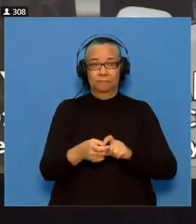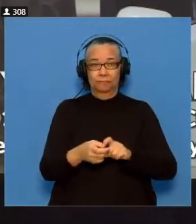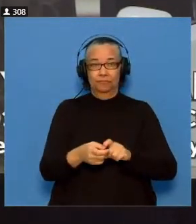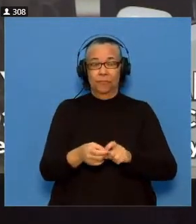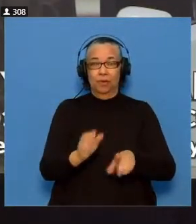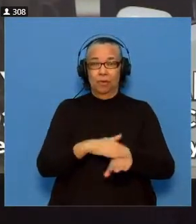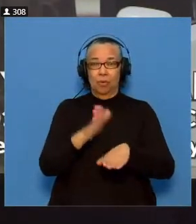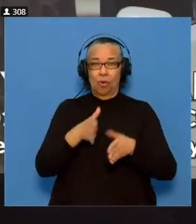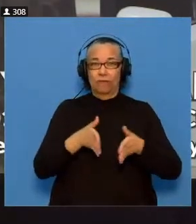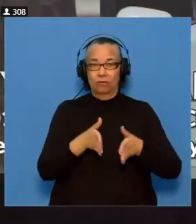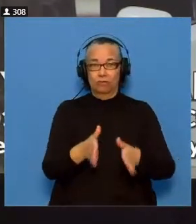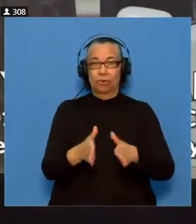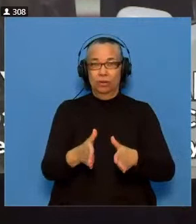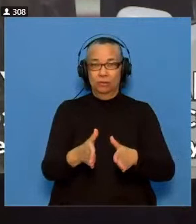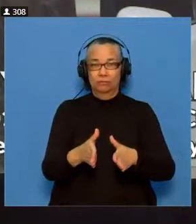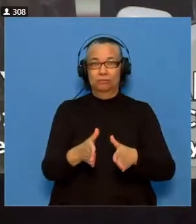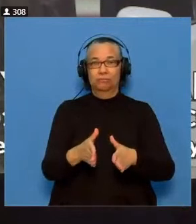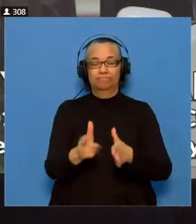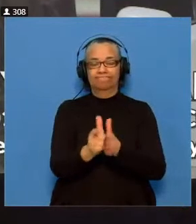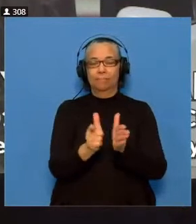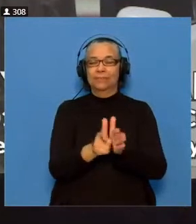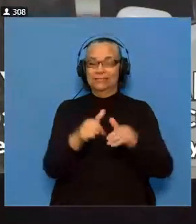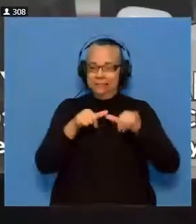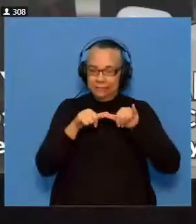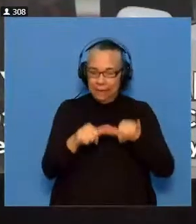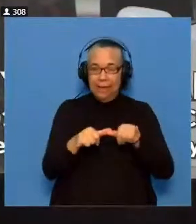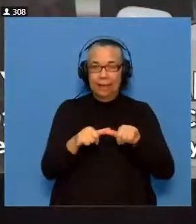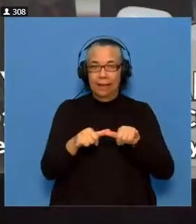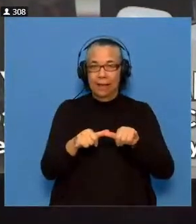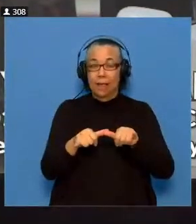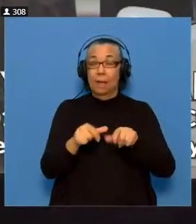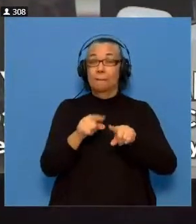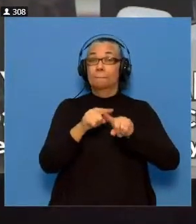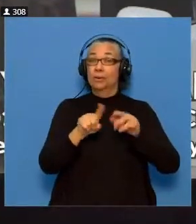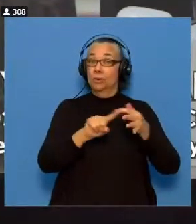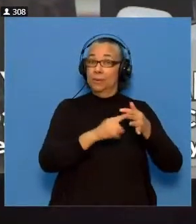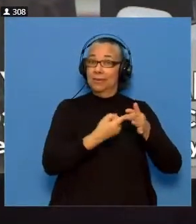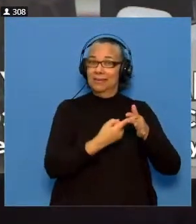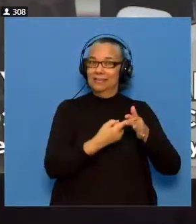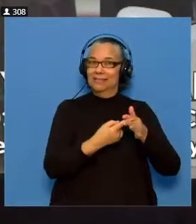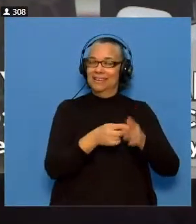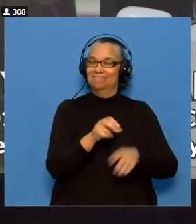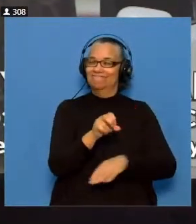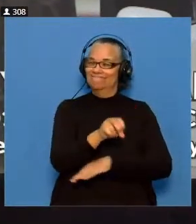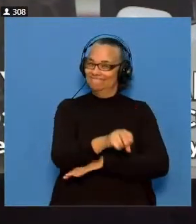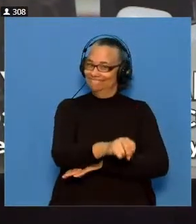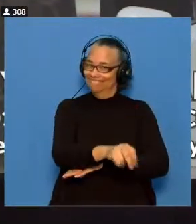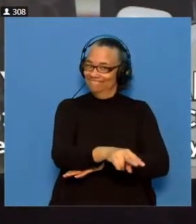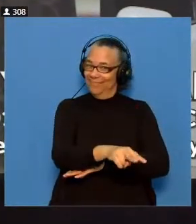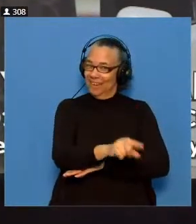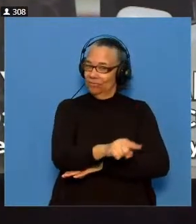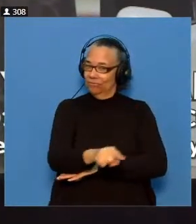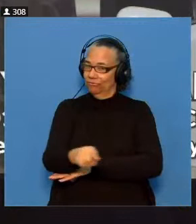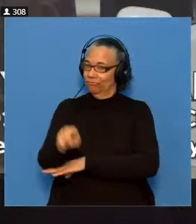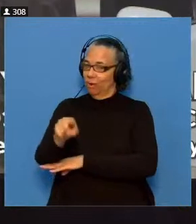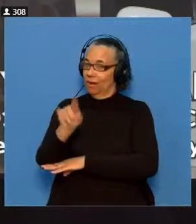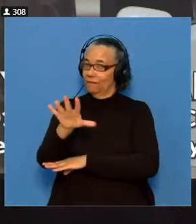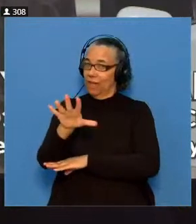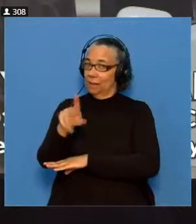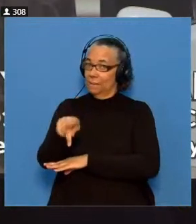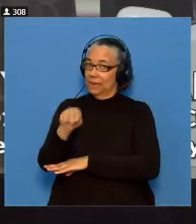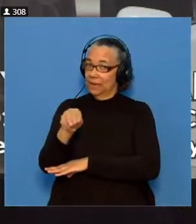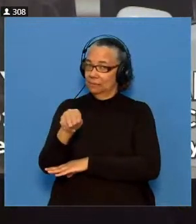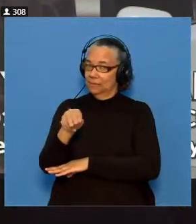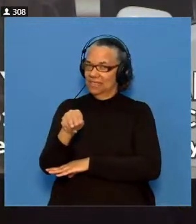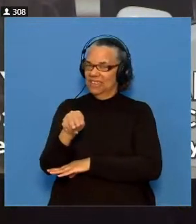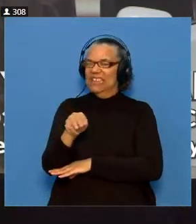nightly curfew will remain in place. However, we'll begin each night at midnight until 5 p.m., which is